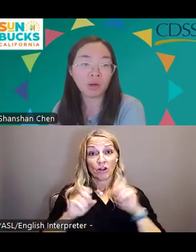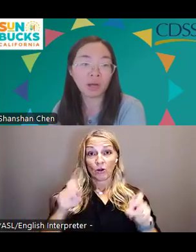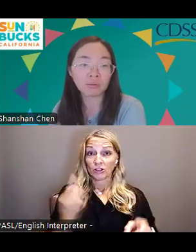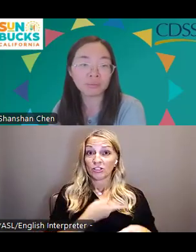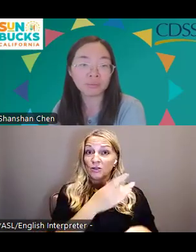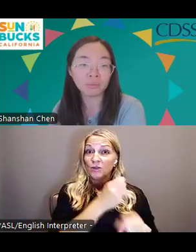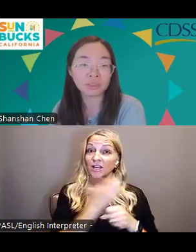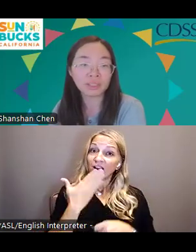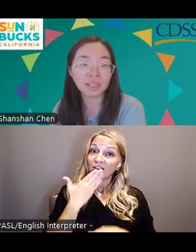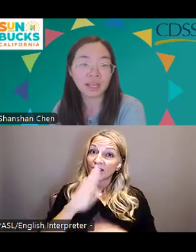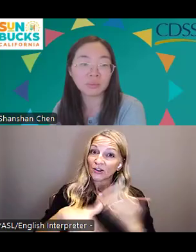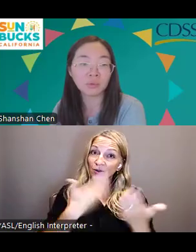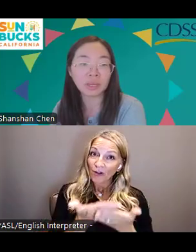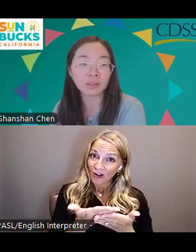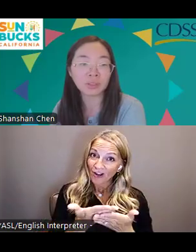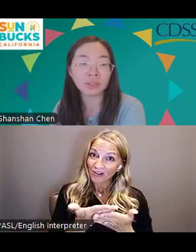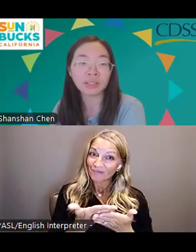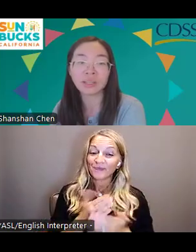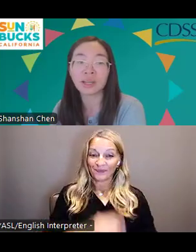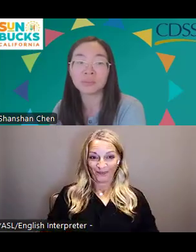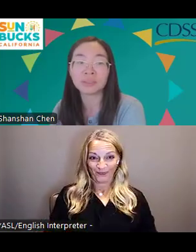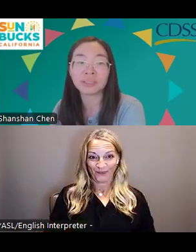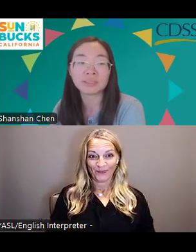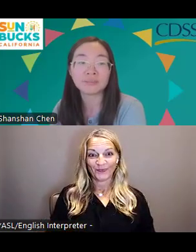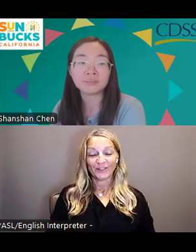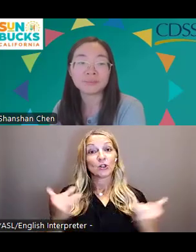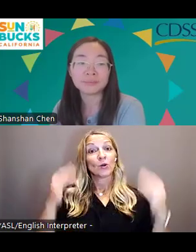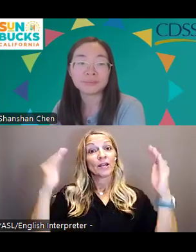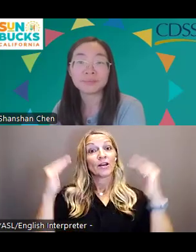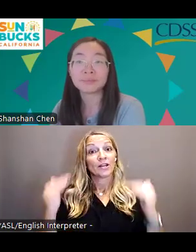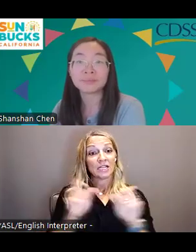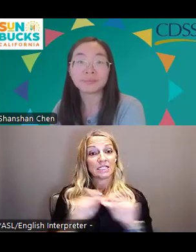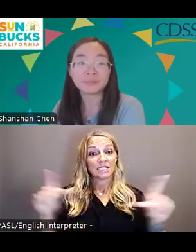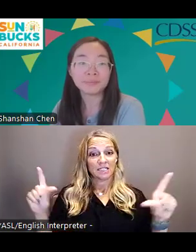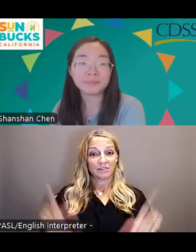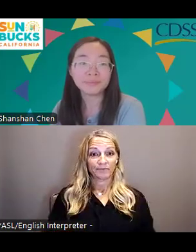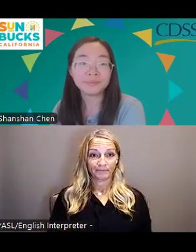you all. With that said, moving on to the next slide, please.